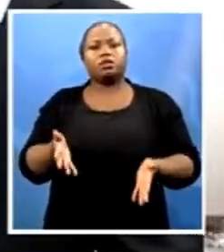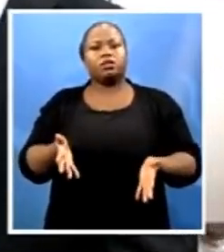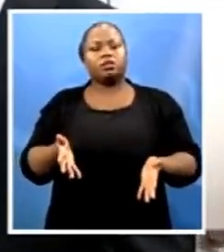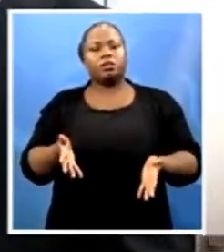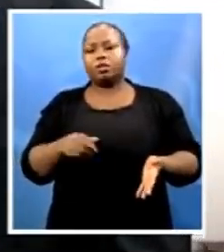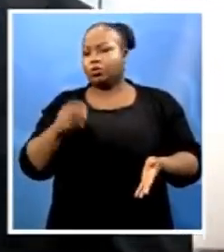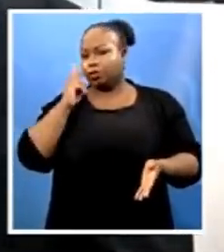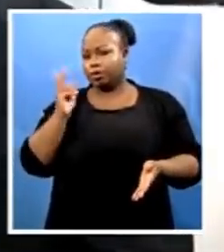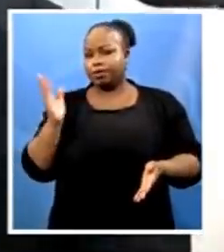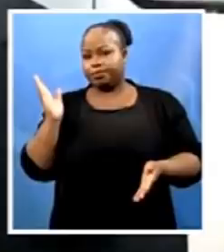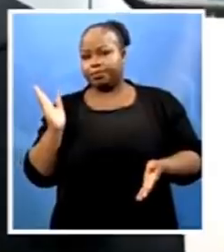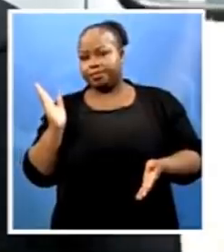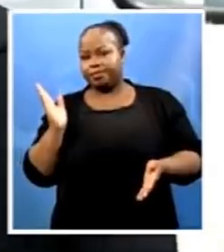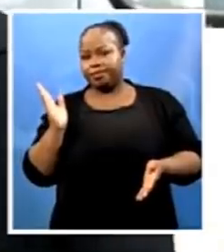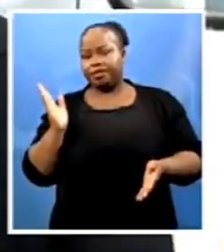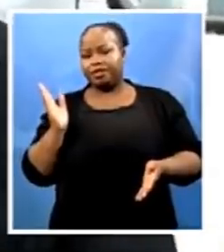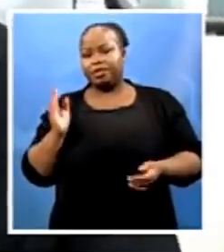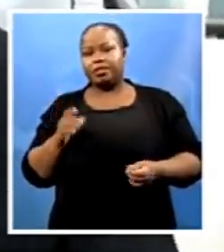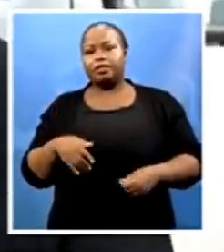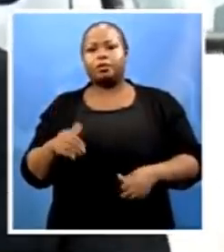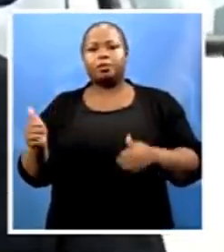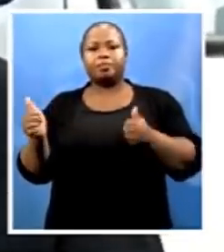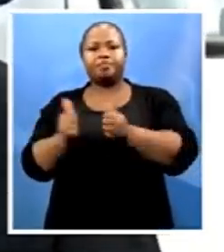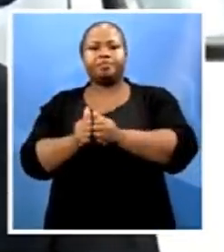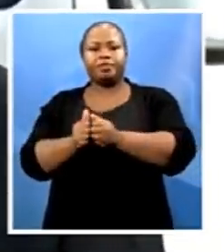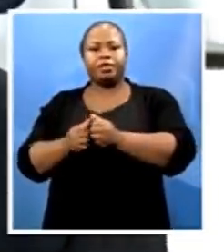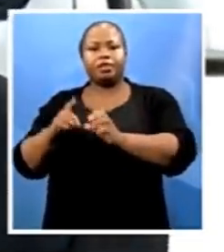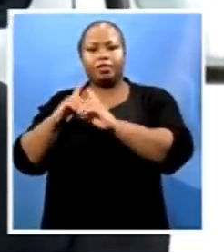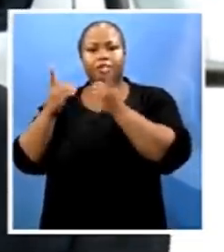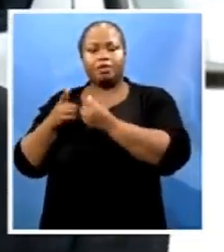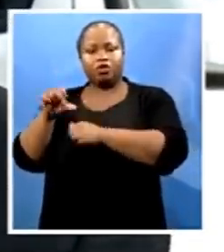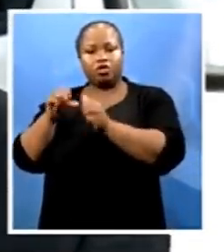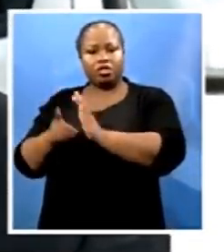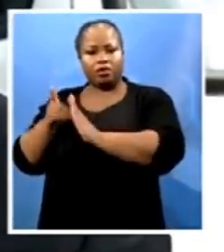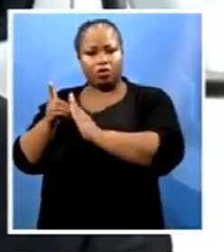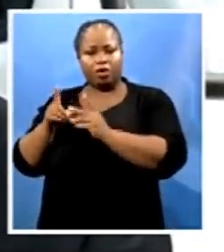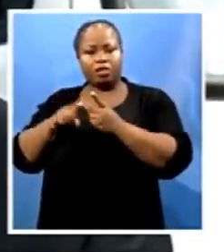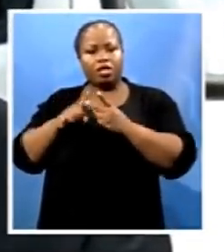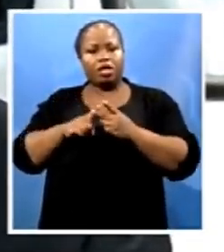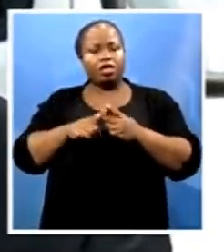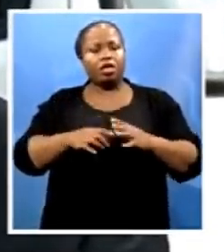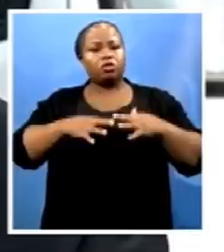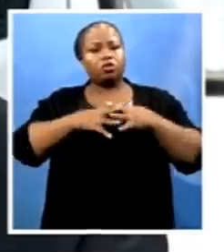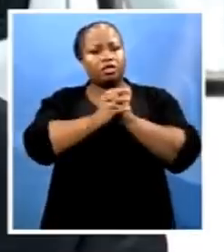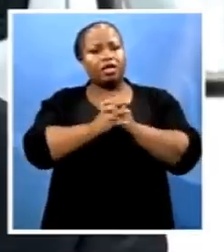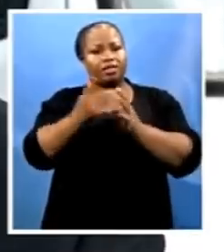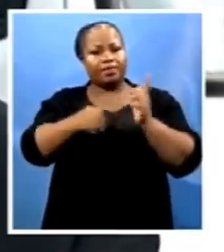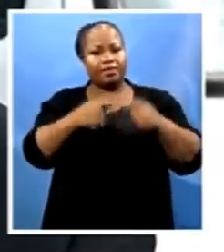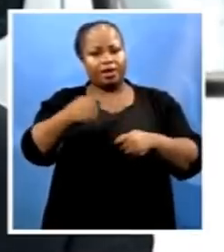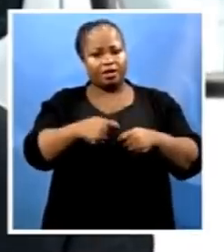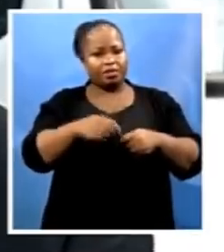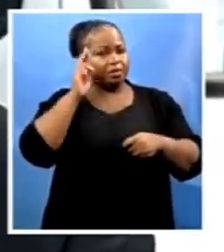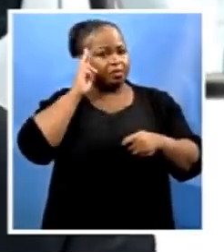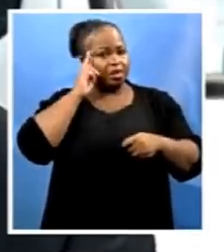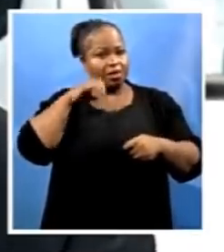the partnership between ourselves, Department of Social Development, and Solidarity Fund. Remember, Solidarity Fund was established by the President to assist